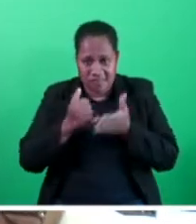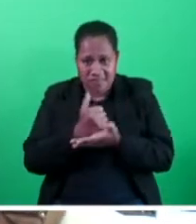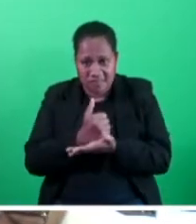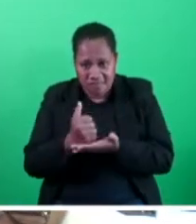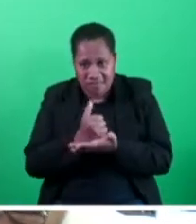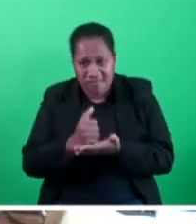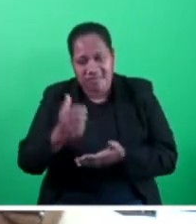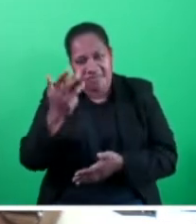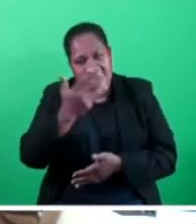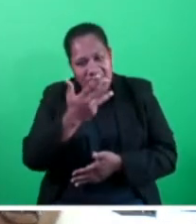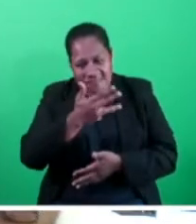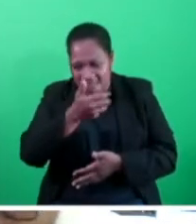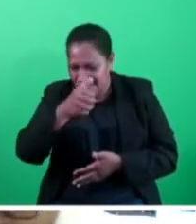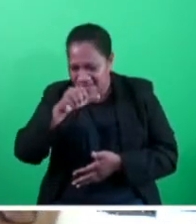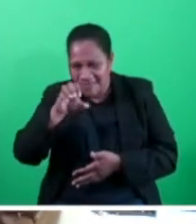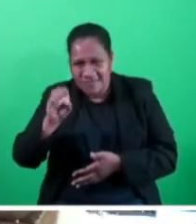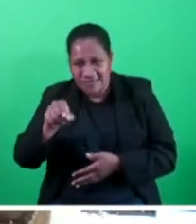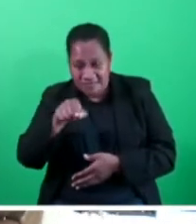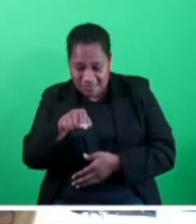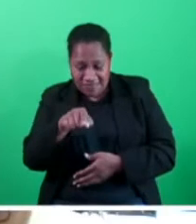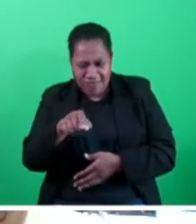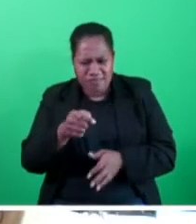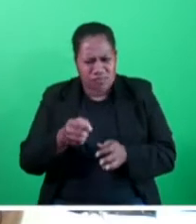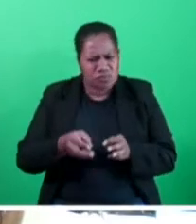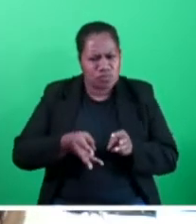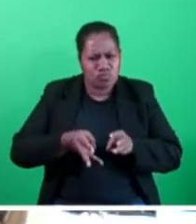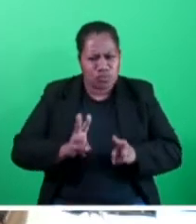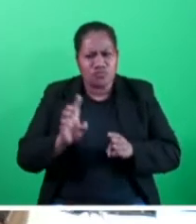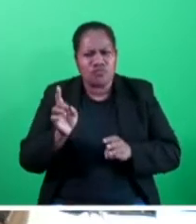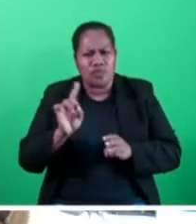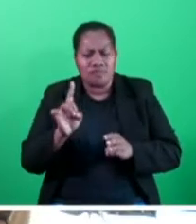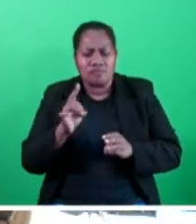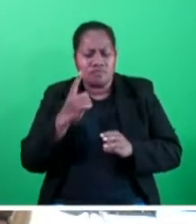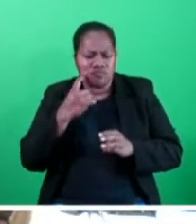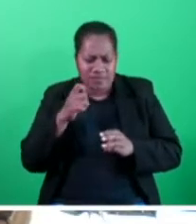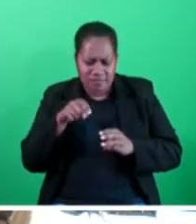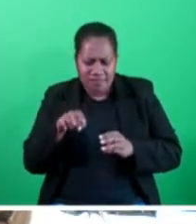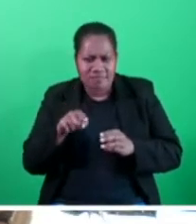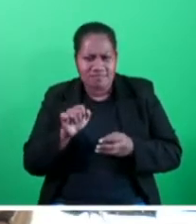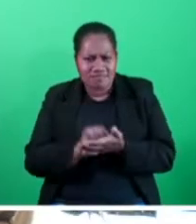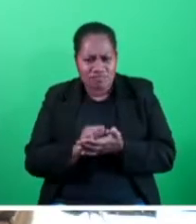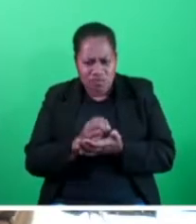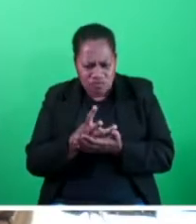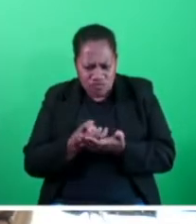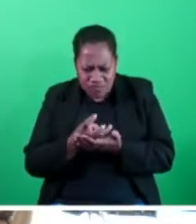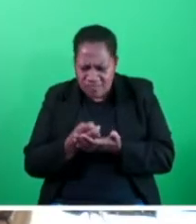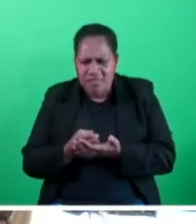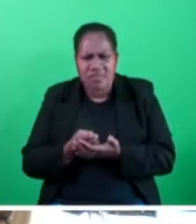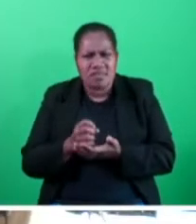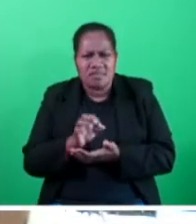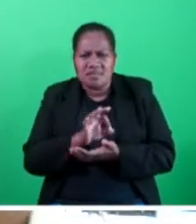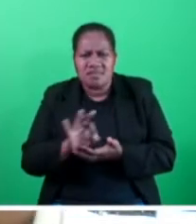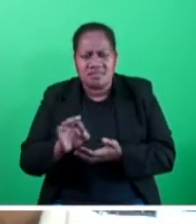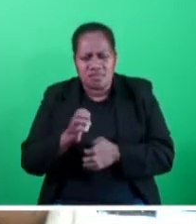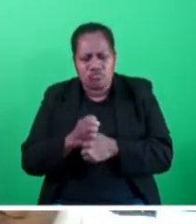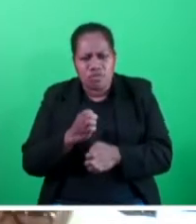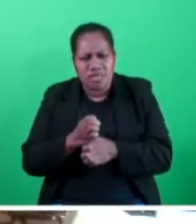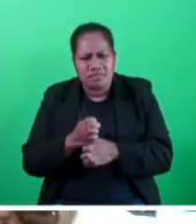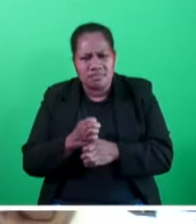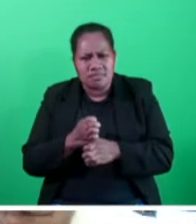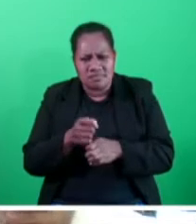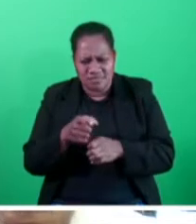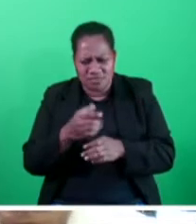This was a mechanism to set effective wages and decent employment conditions by way of wages regulation orders.